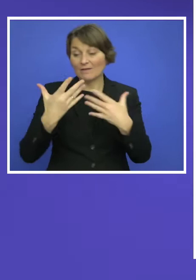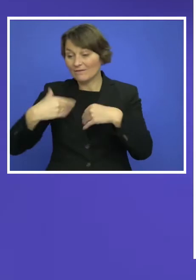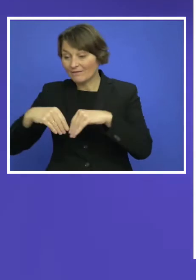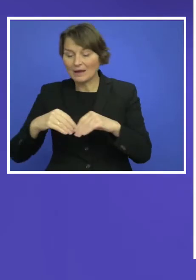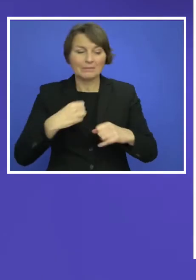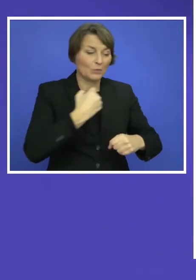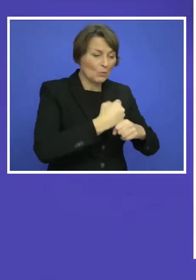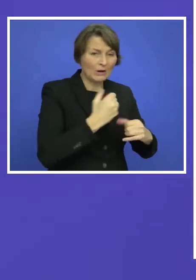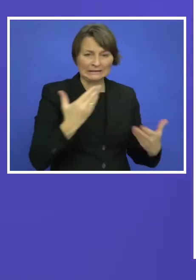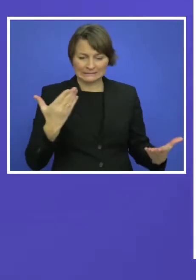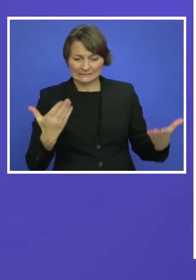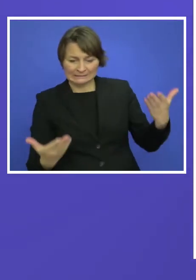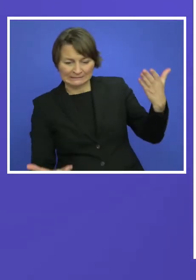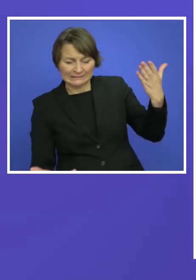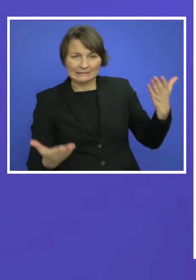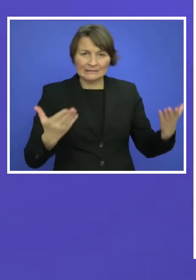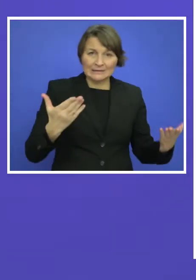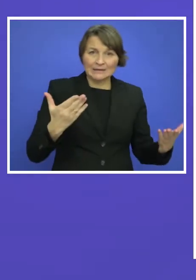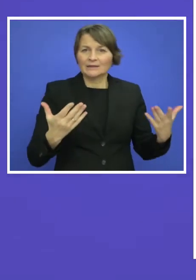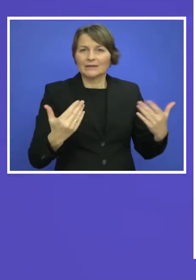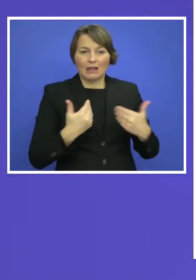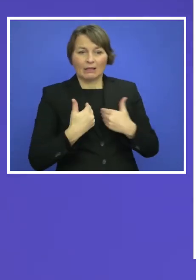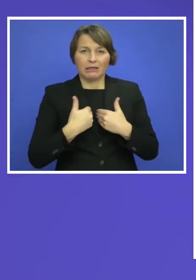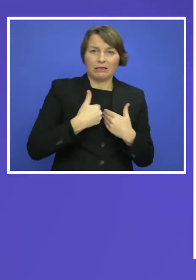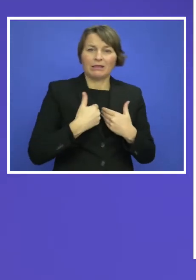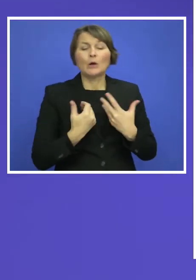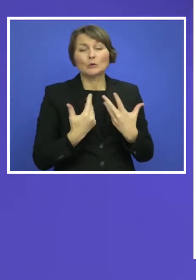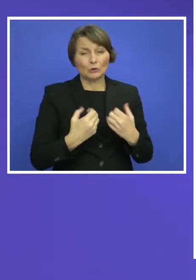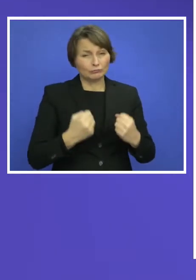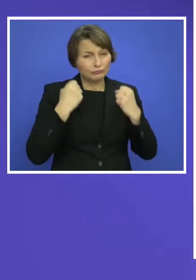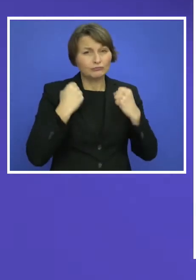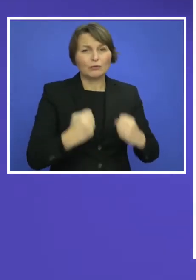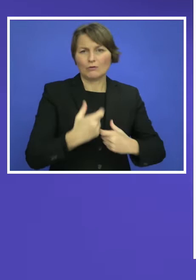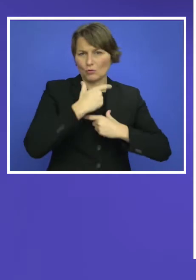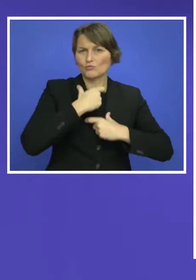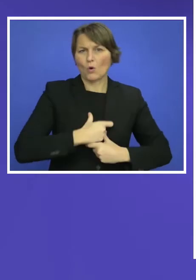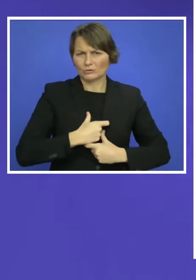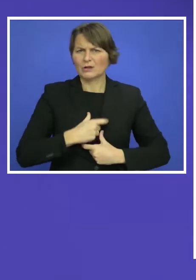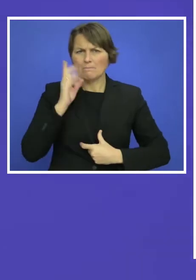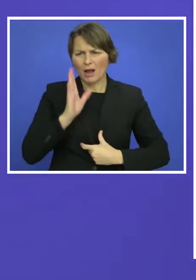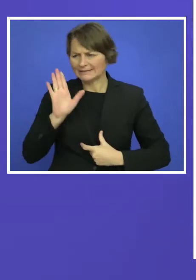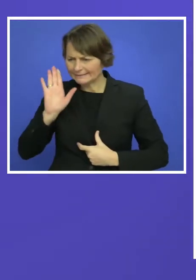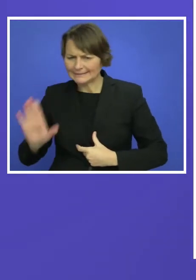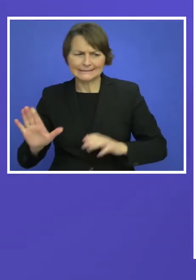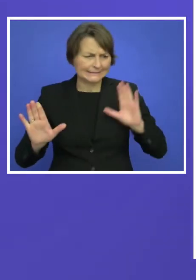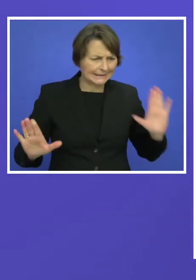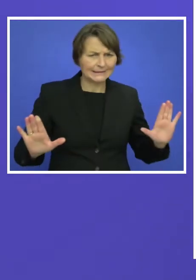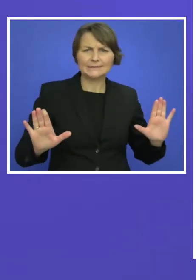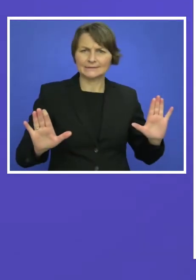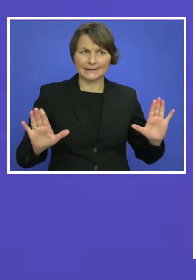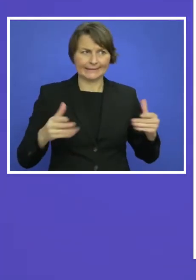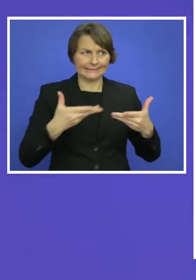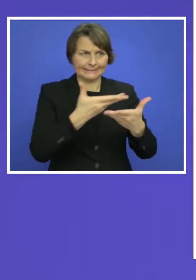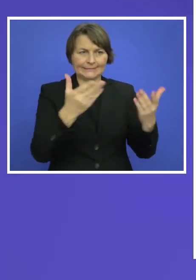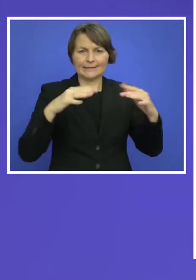The established gender roles also indicate woman participation most often in certain types of programs,